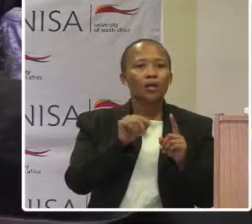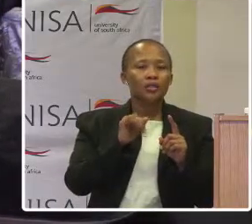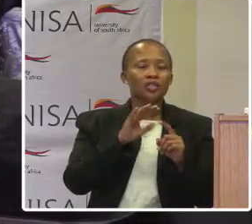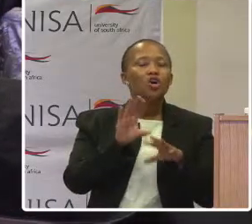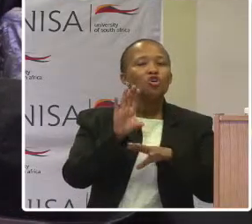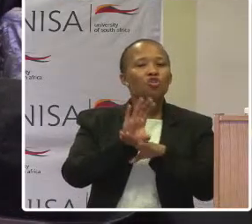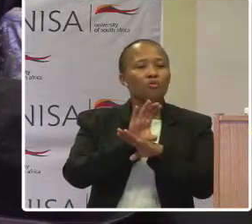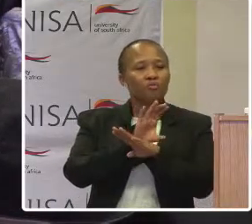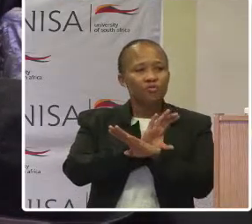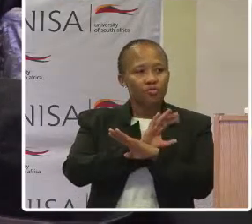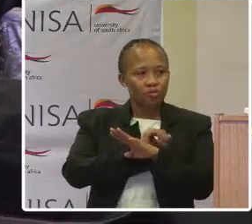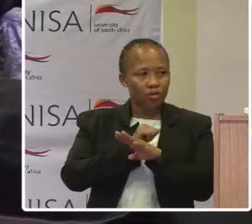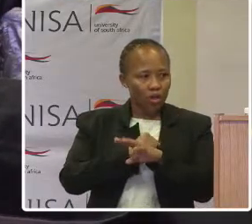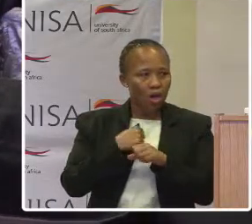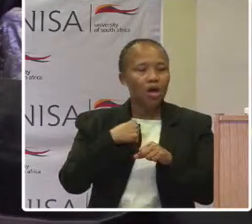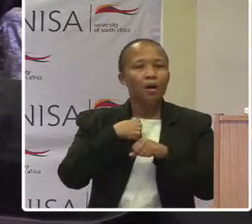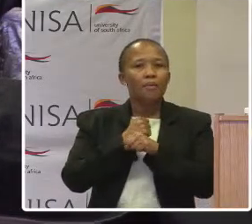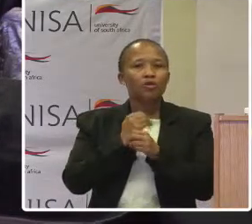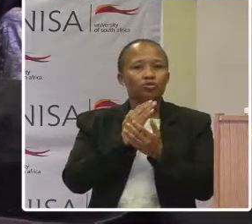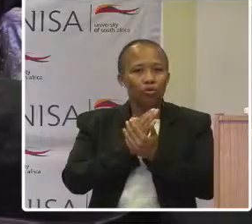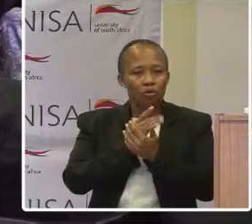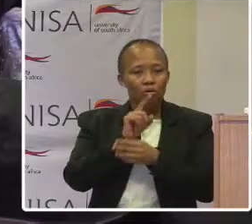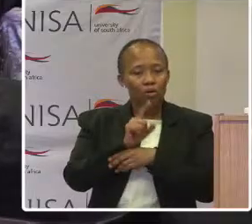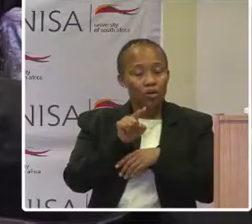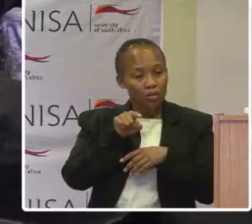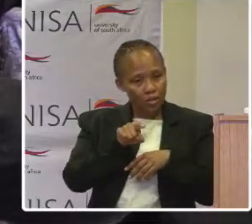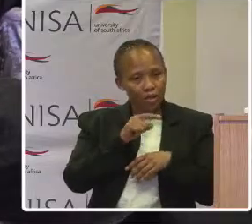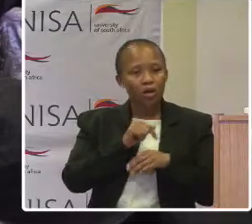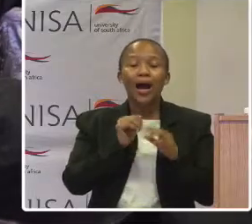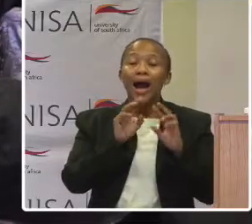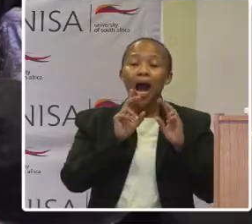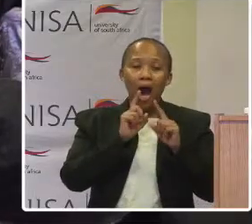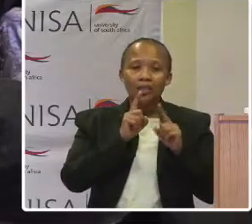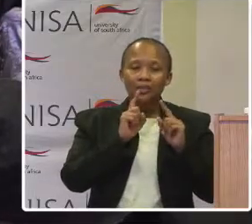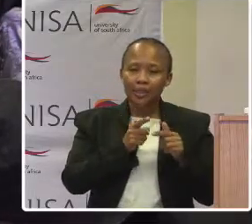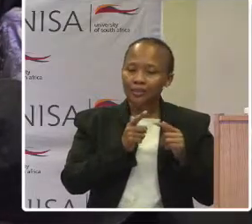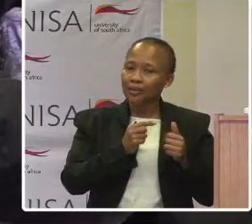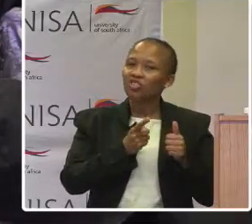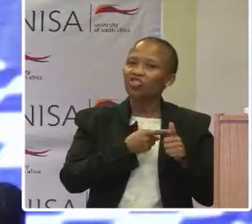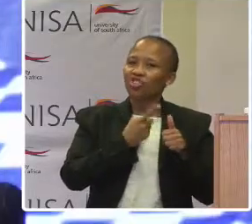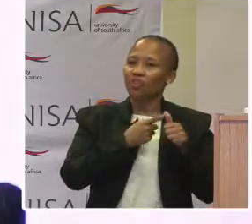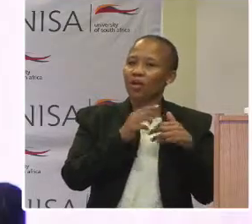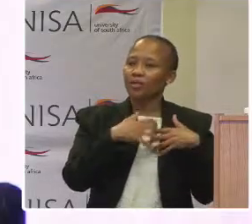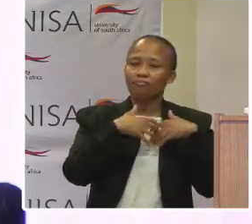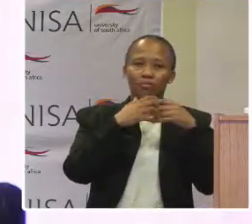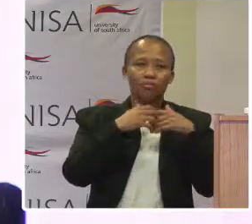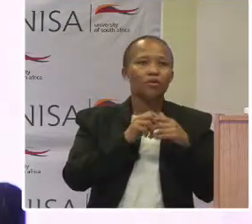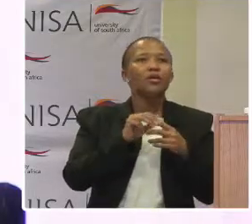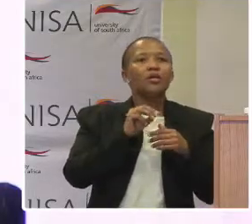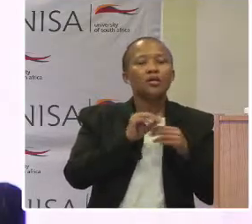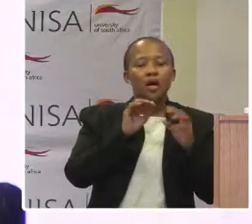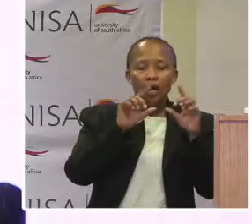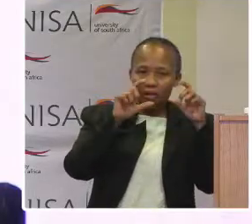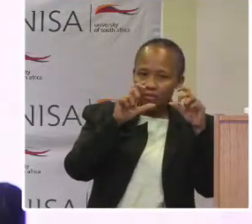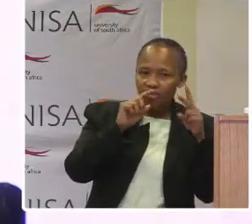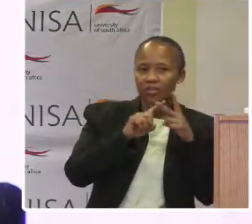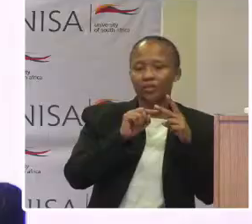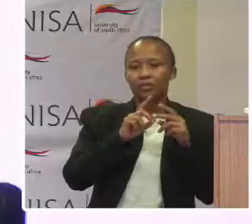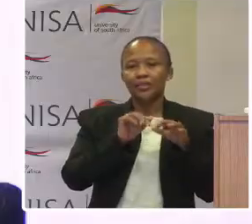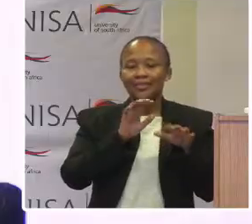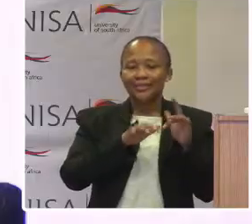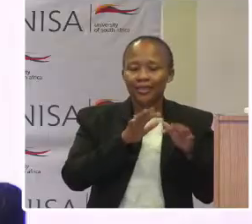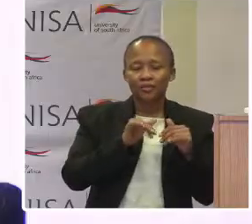mimic human intelligence through generating answers in a form of images, text, sound, and features